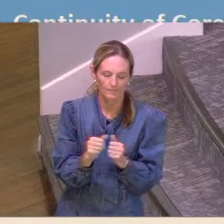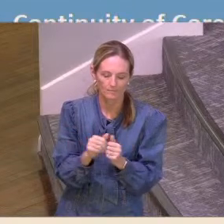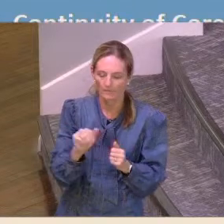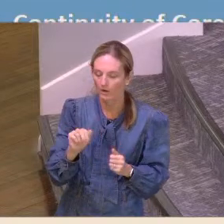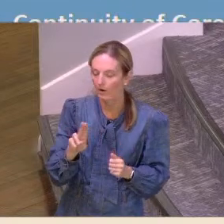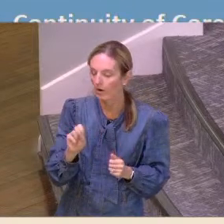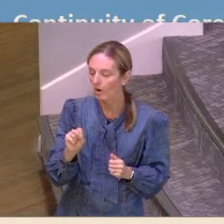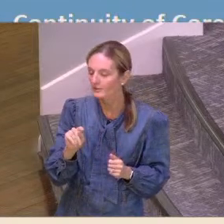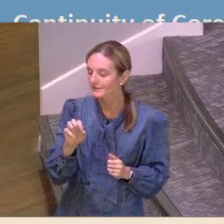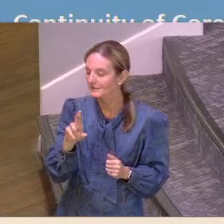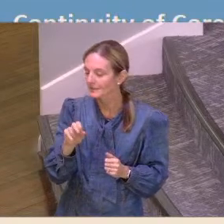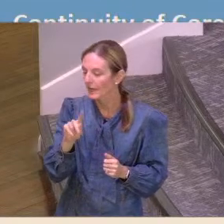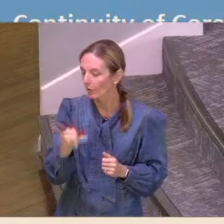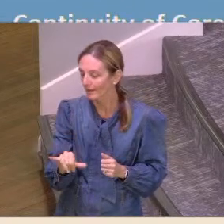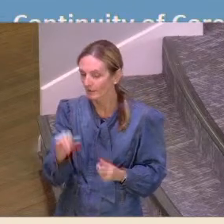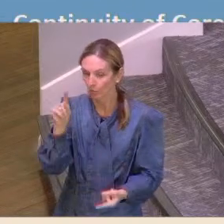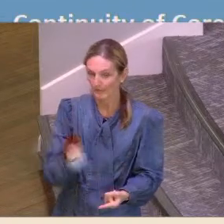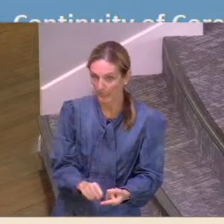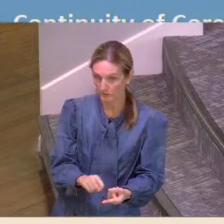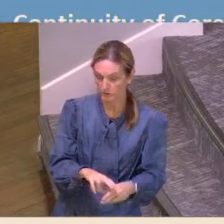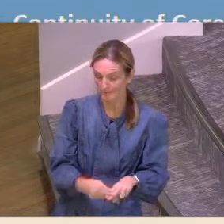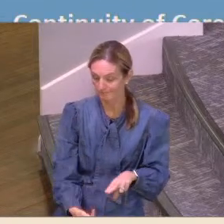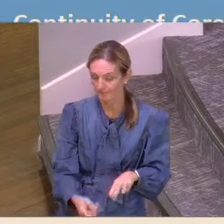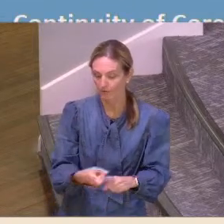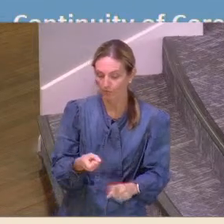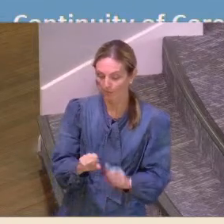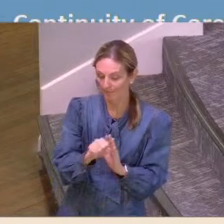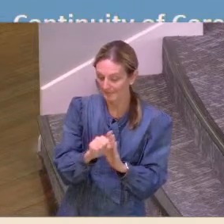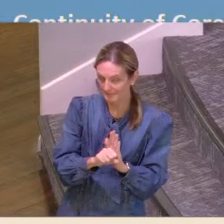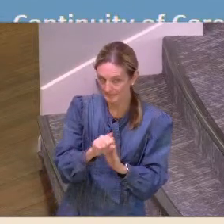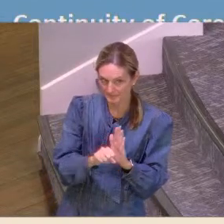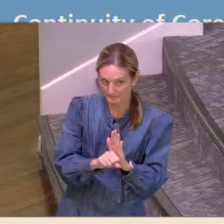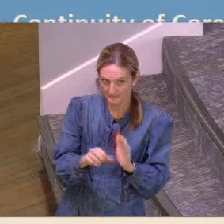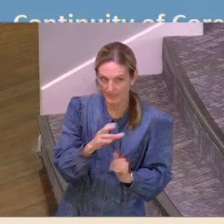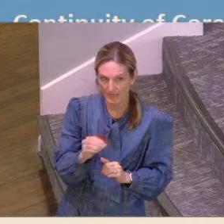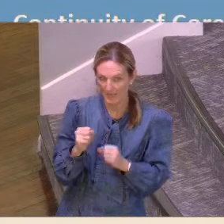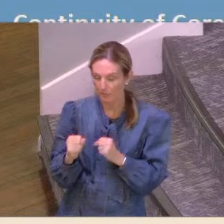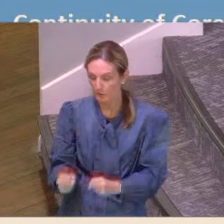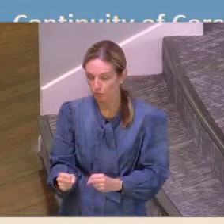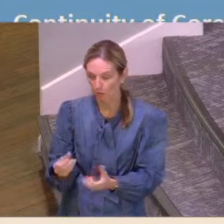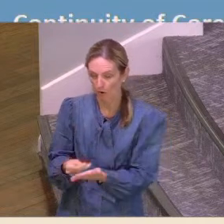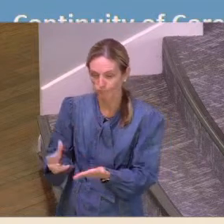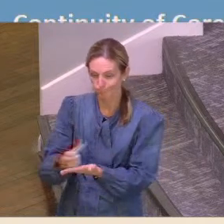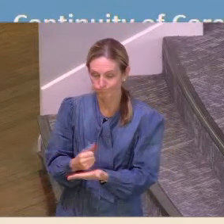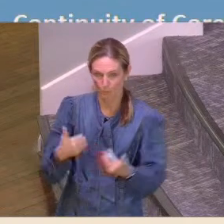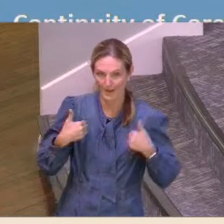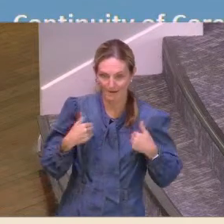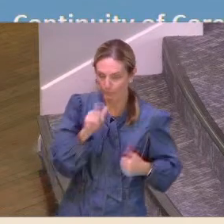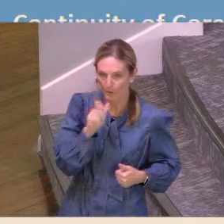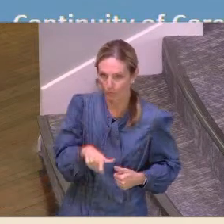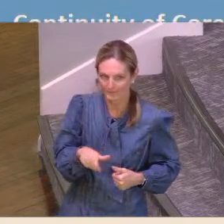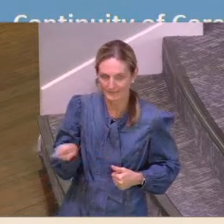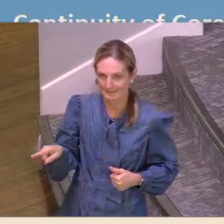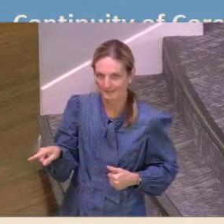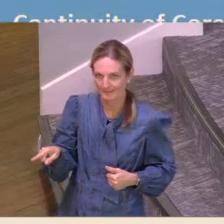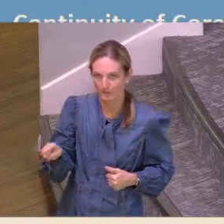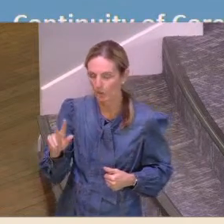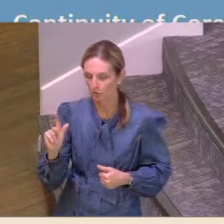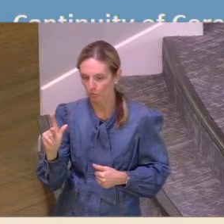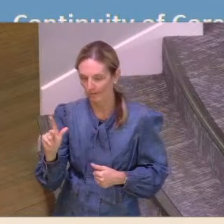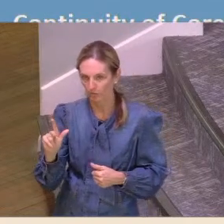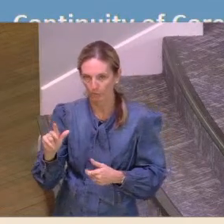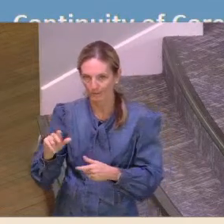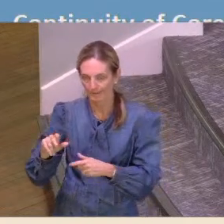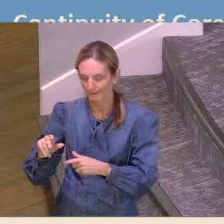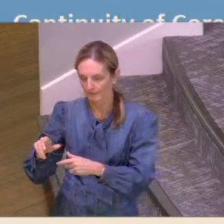austerity reduction from the state, and also the other strong revenues that we have, we don't have a need for 23 to lean on